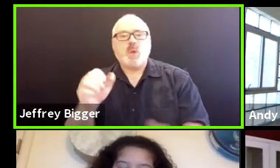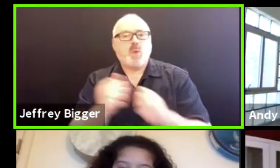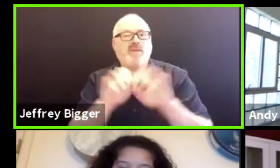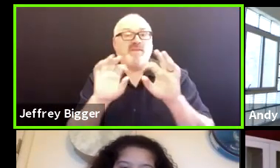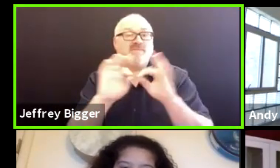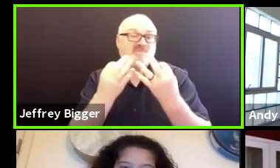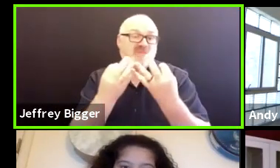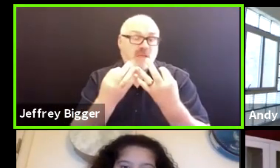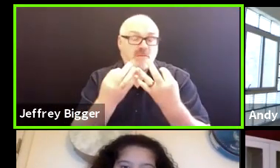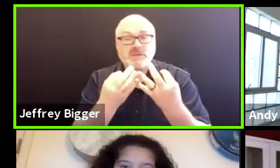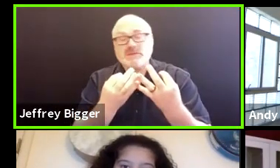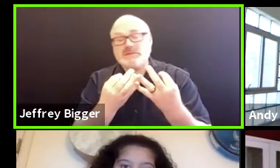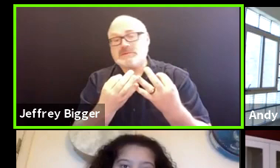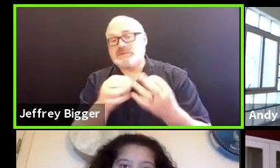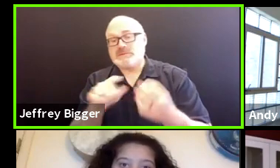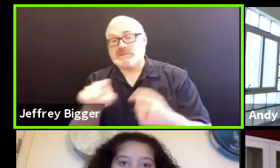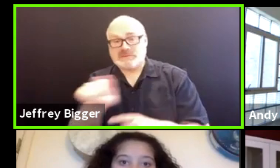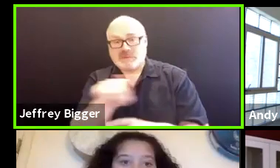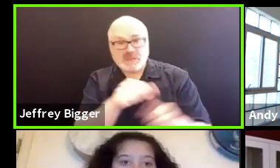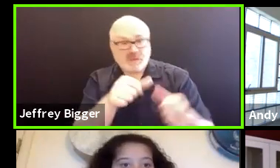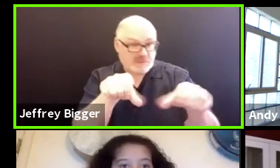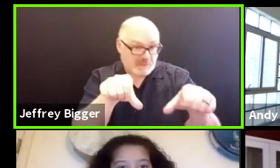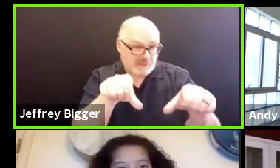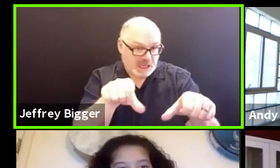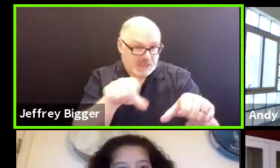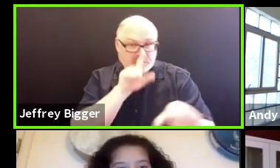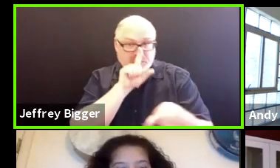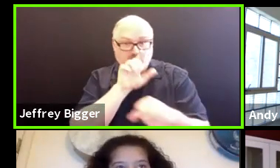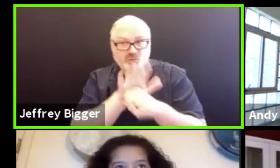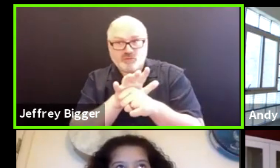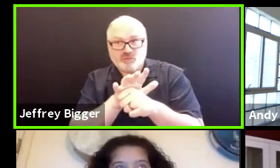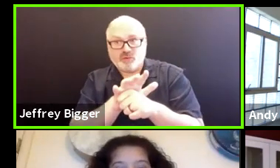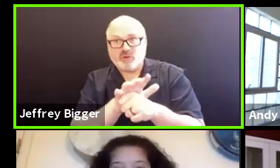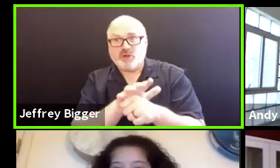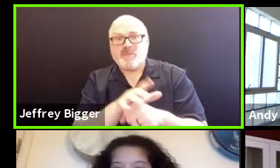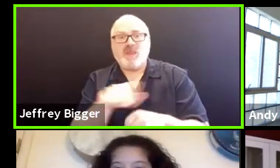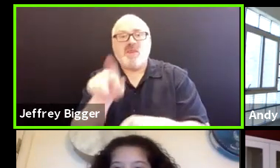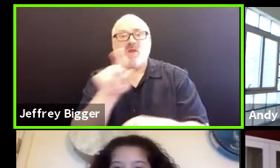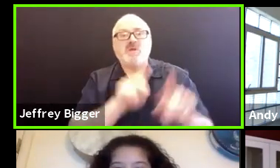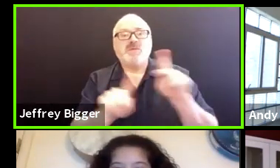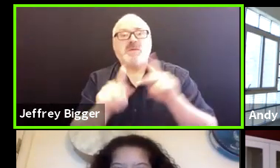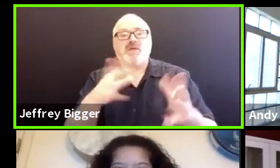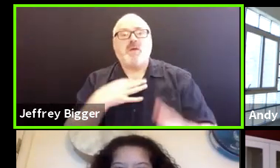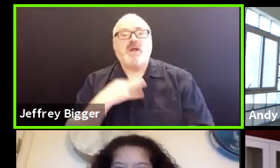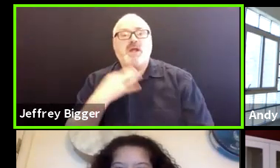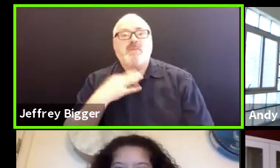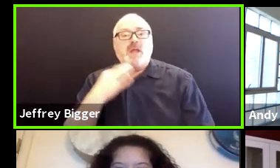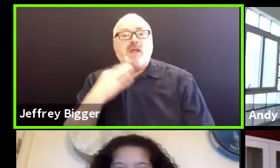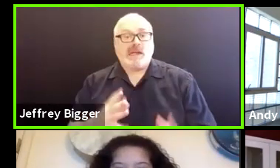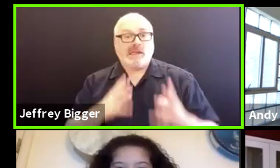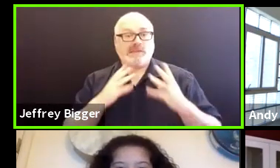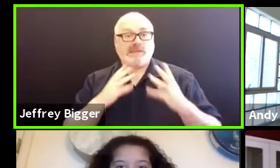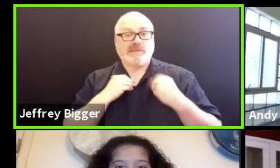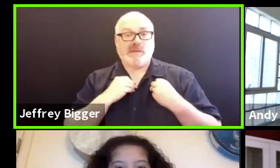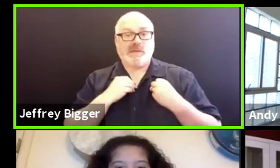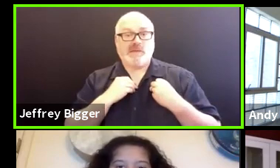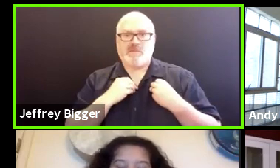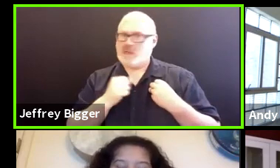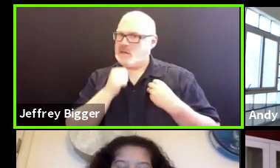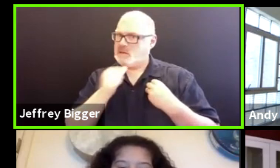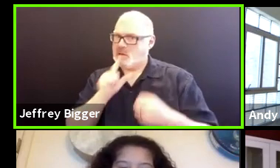have either deposited and confirmed, and those who have applied and have been accepted but have not yet